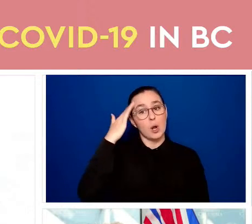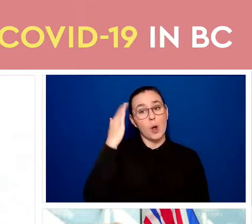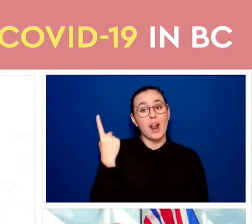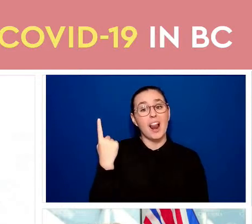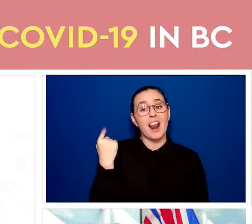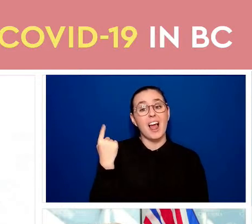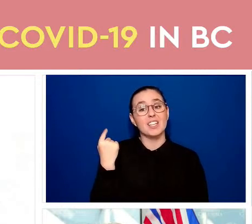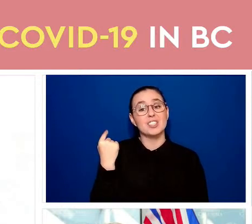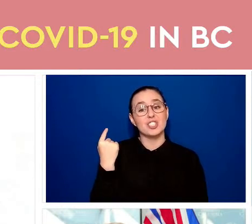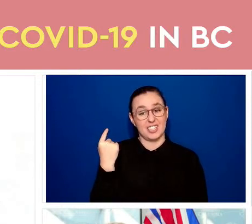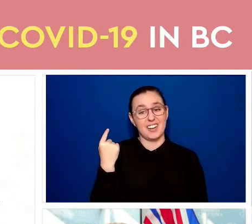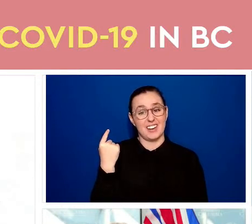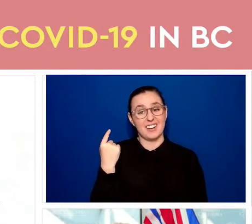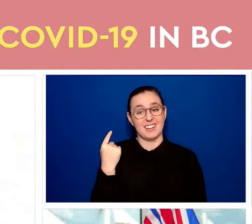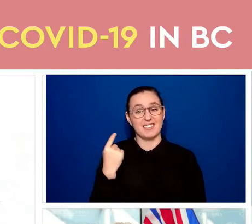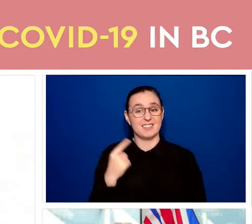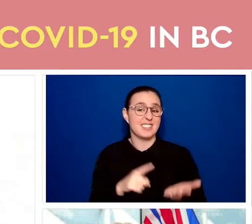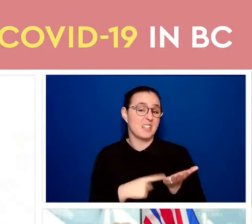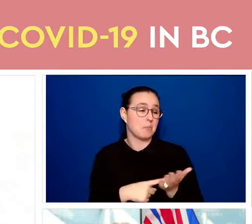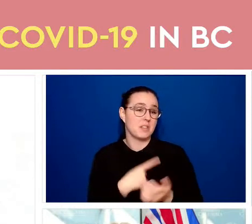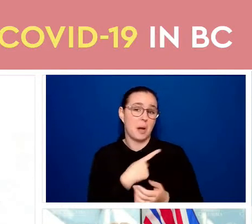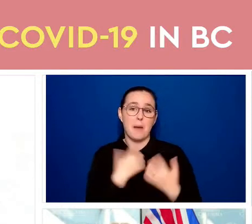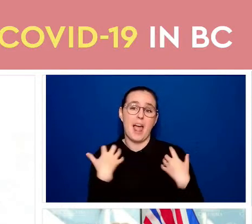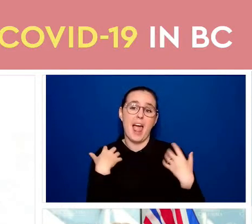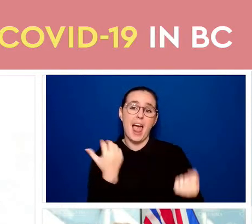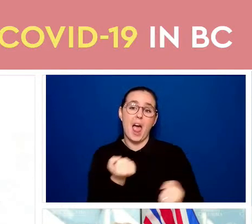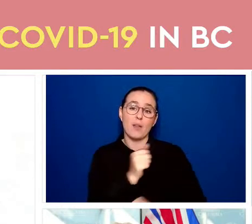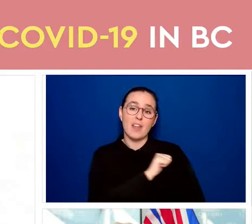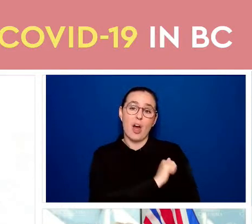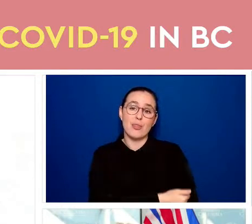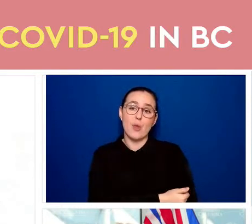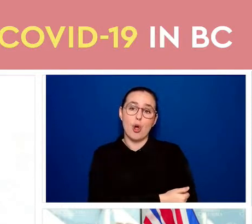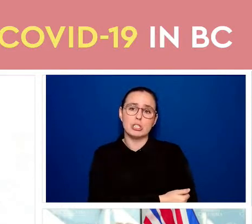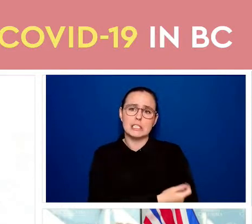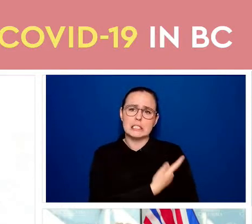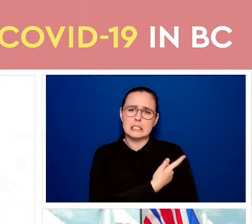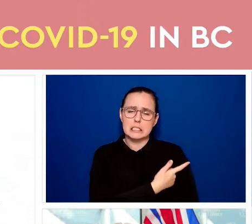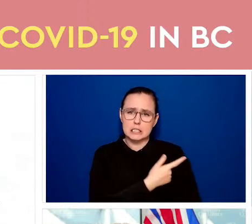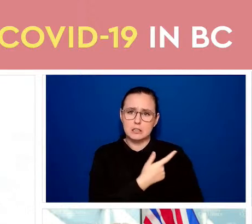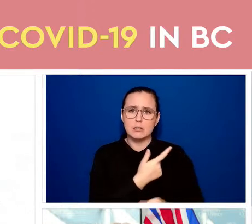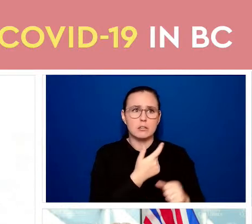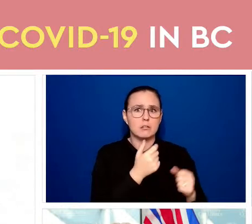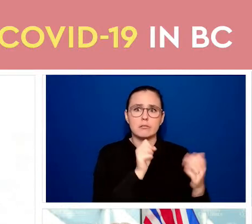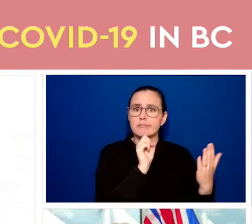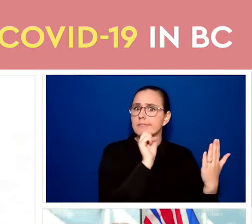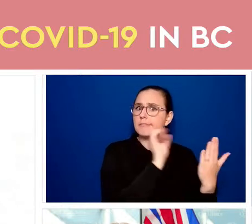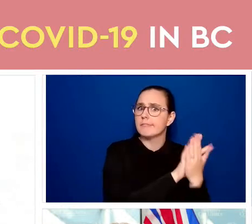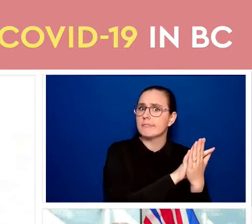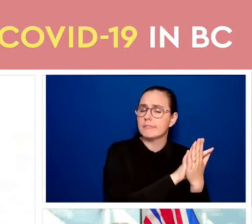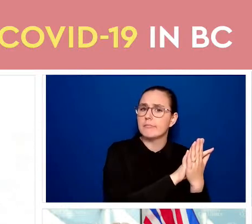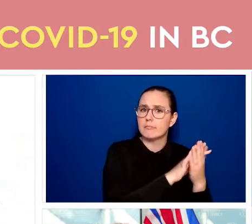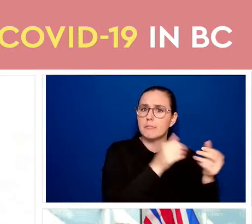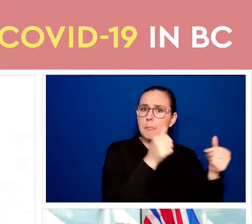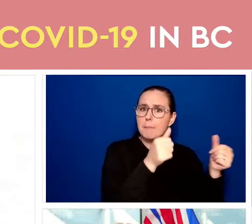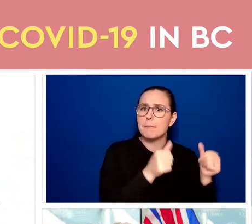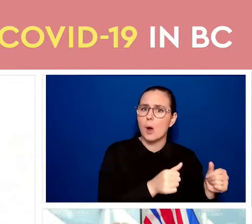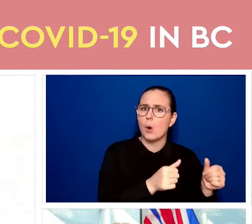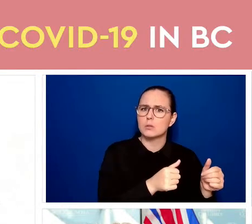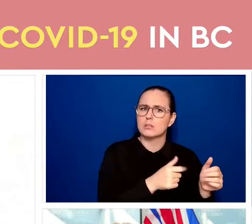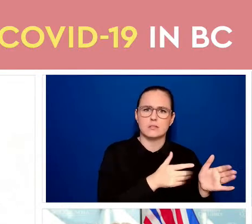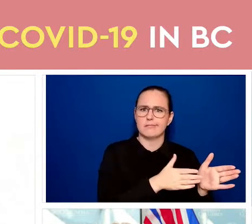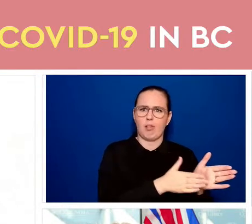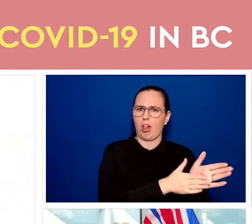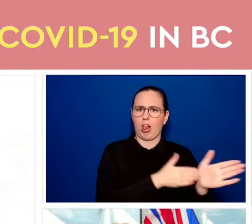certain parent postings, and parents get information directly. If one of their children tests positive, they